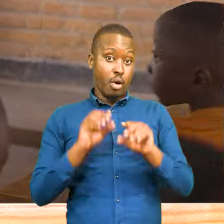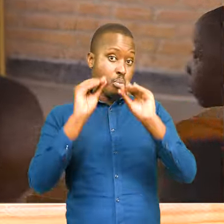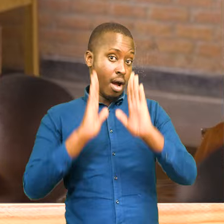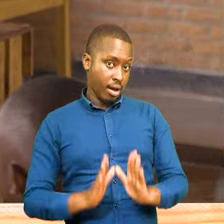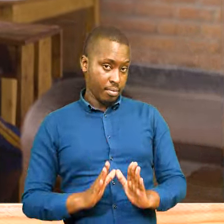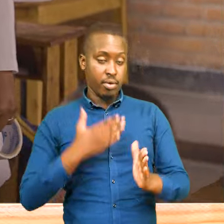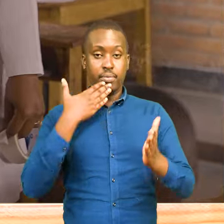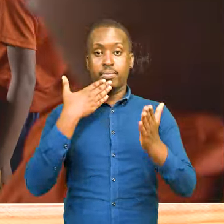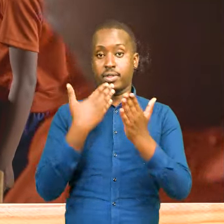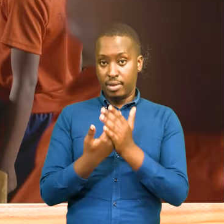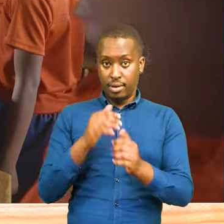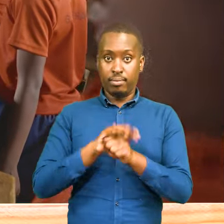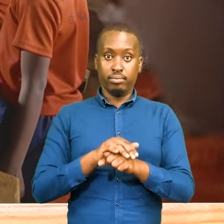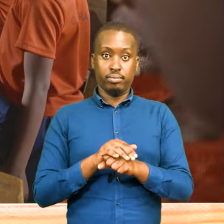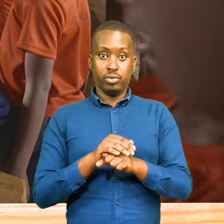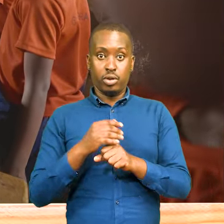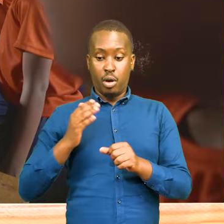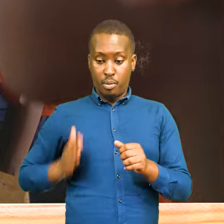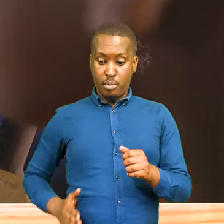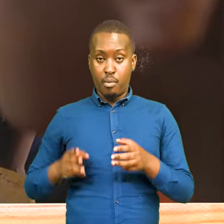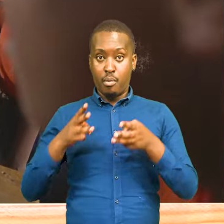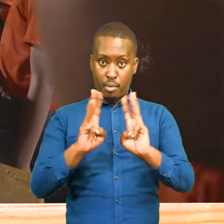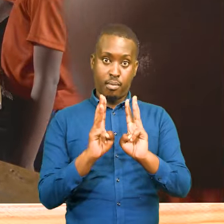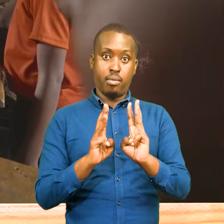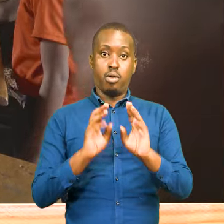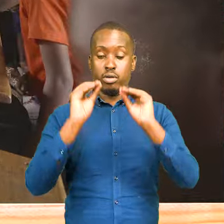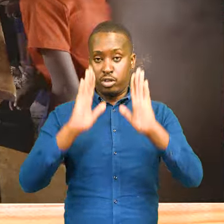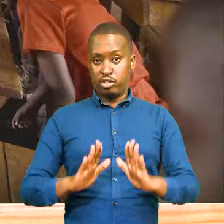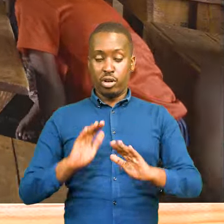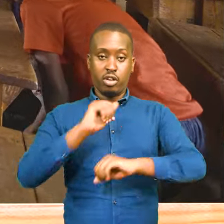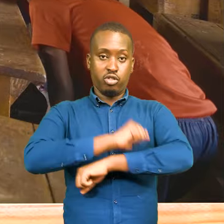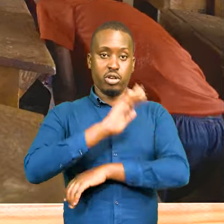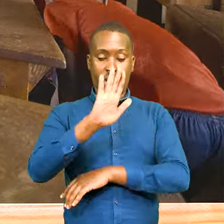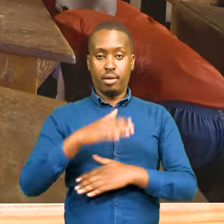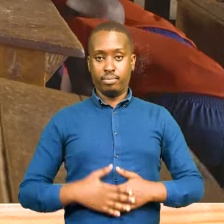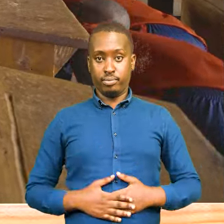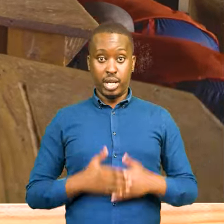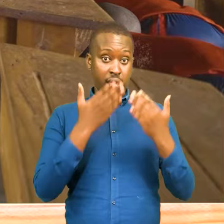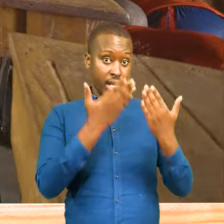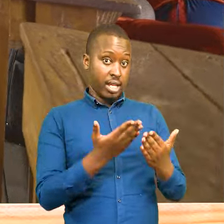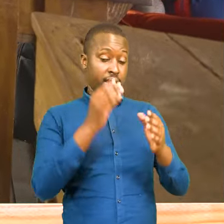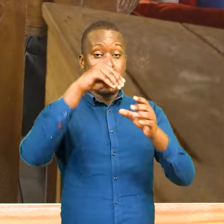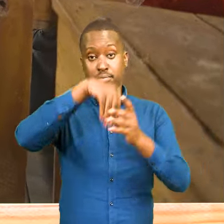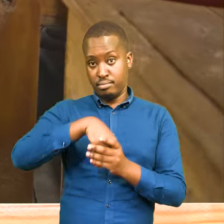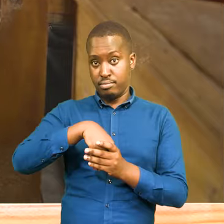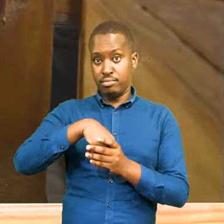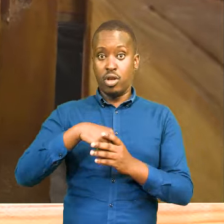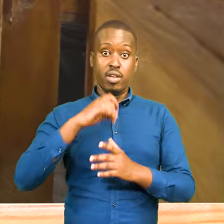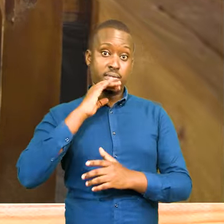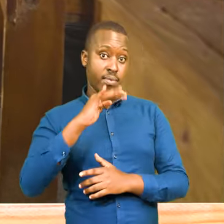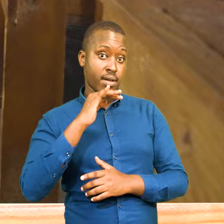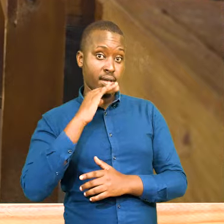As a teacher, it is critical that you model calm behavior when you're teaching your class. This might